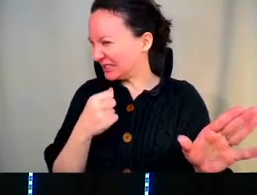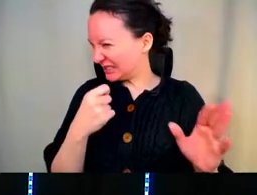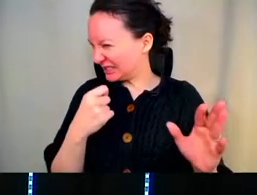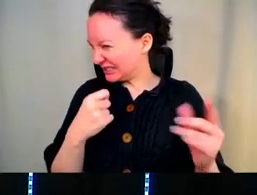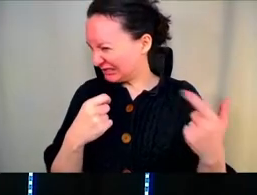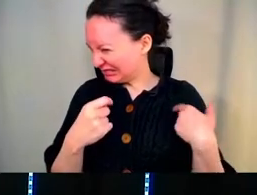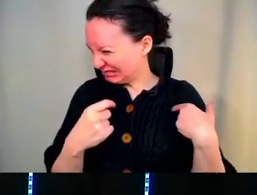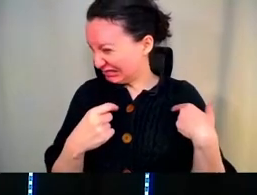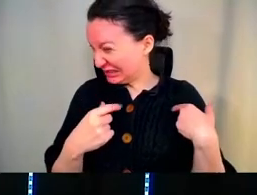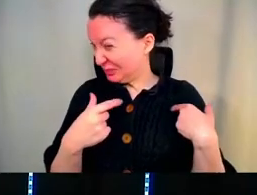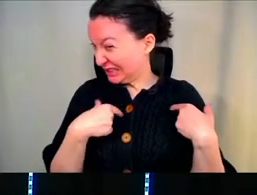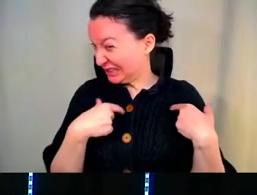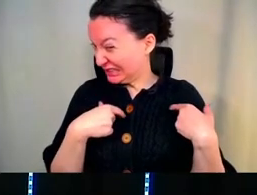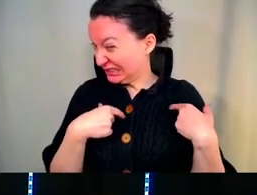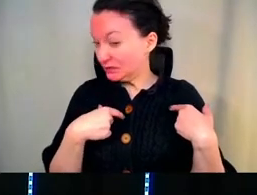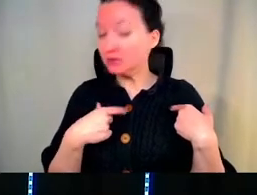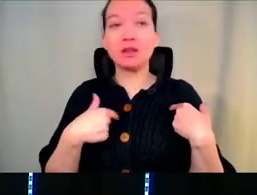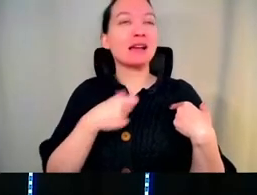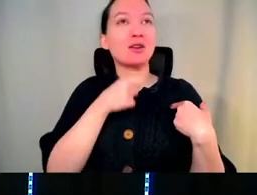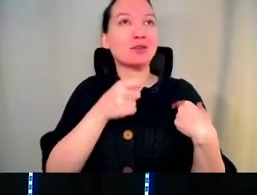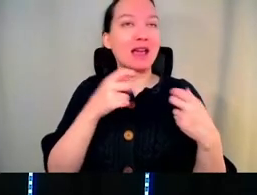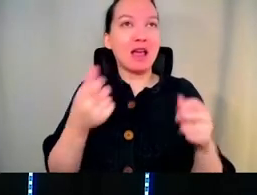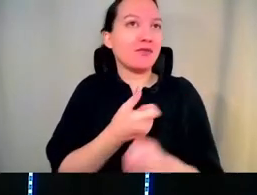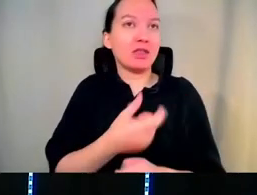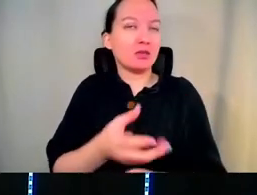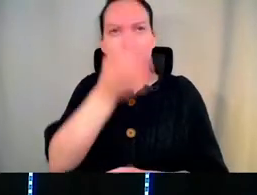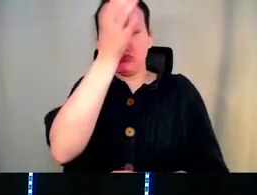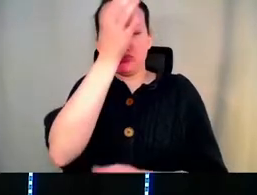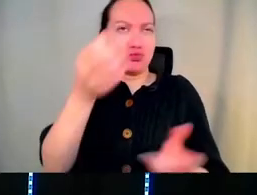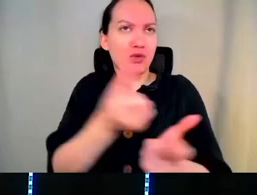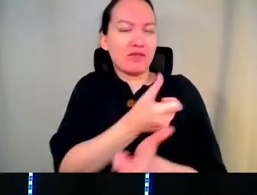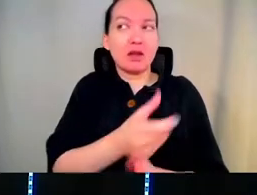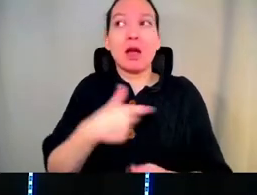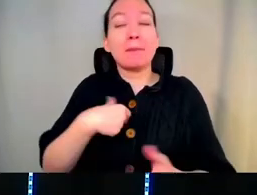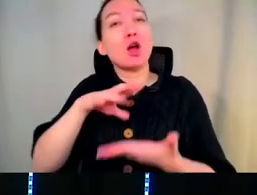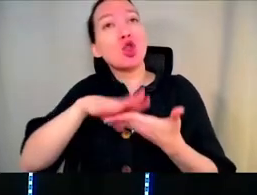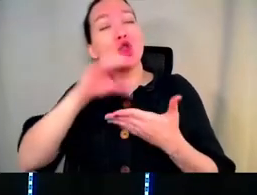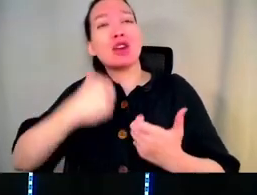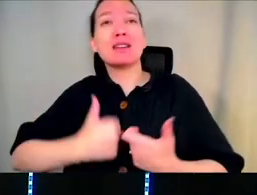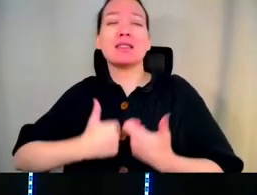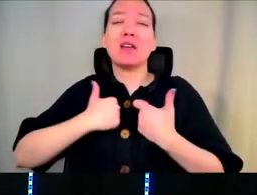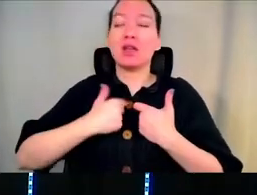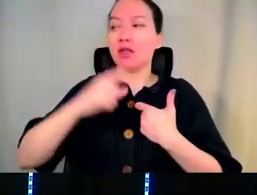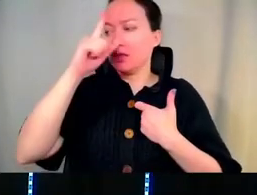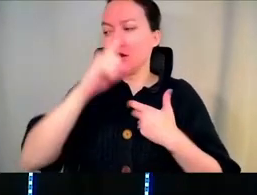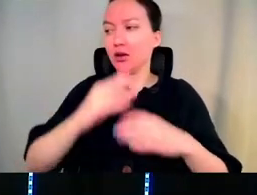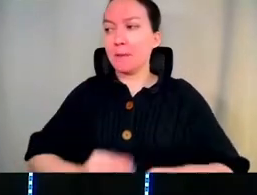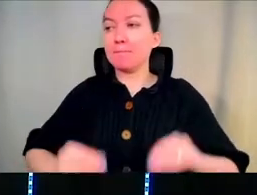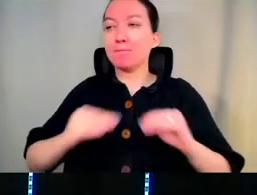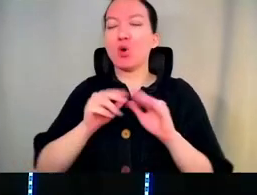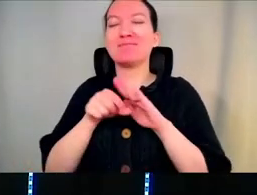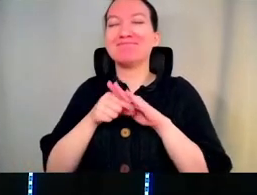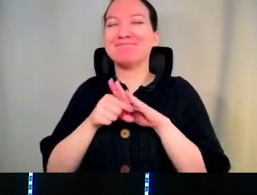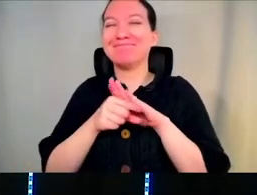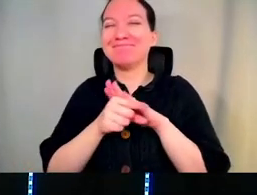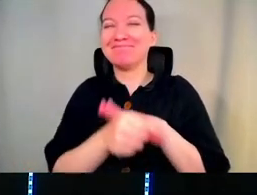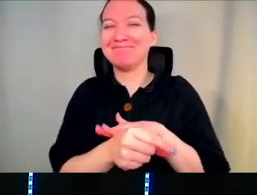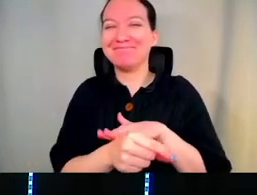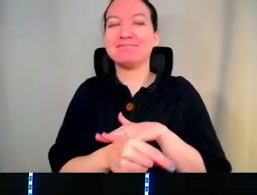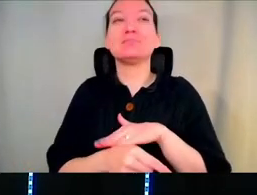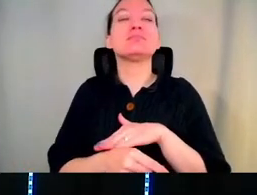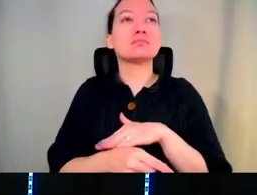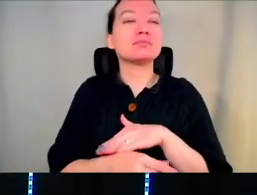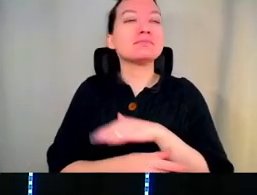Like, I'm the first to admit, it's like, yeah, I don't have everything figured out, you know? I'm learning, I'm living life. I think this is so much more sneaky than we think it is.